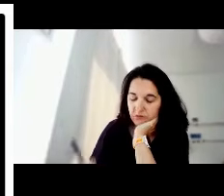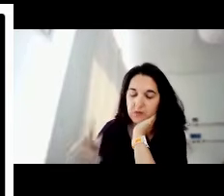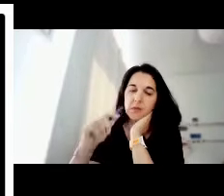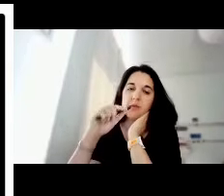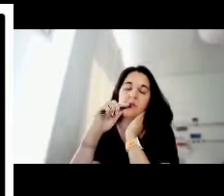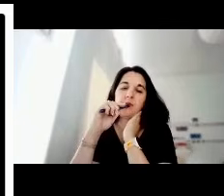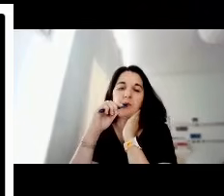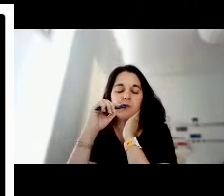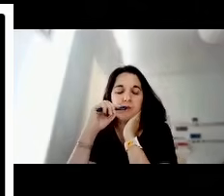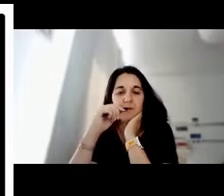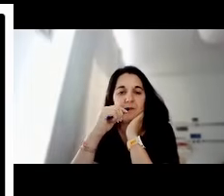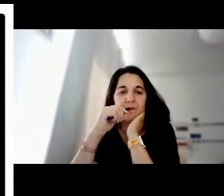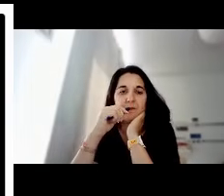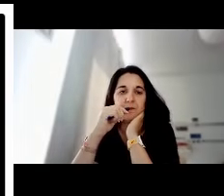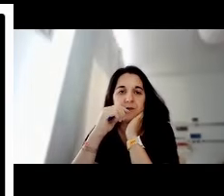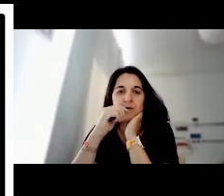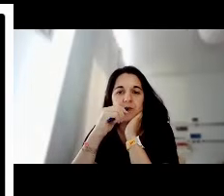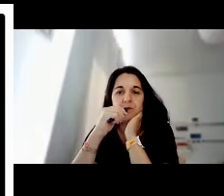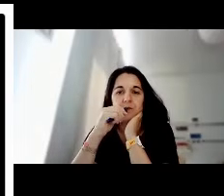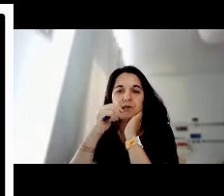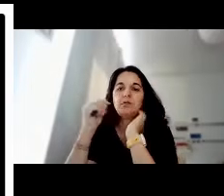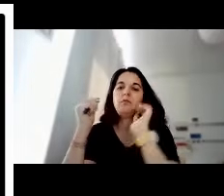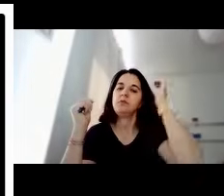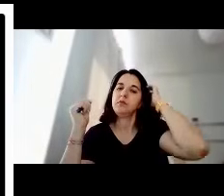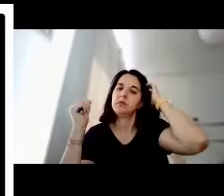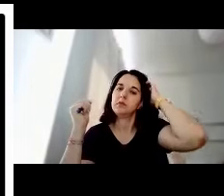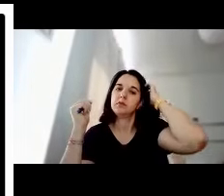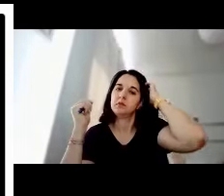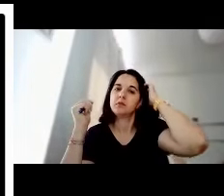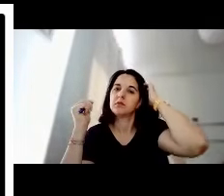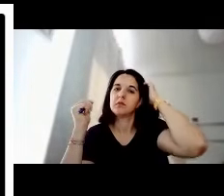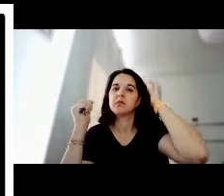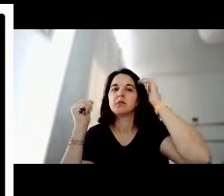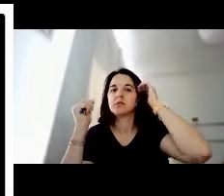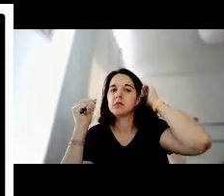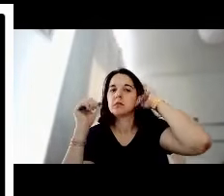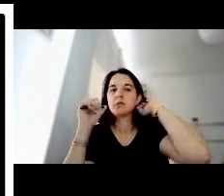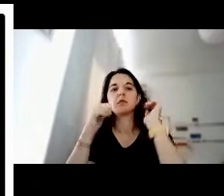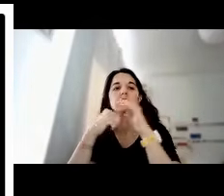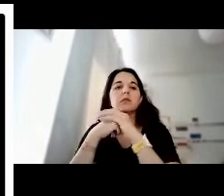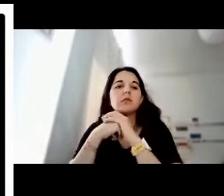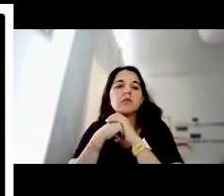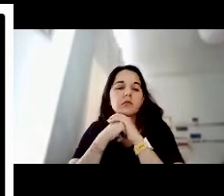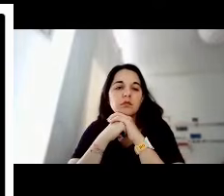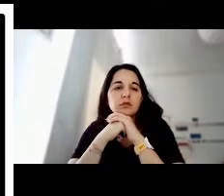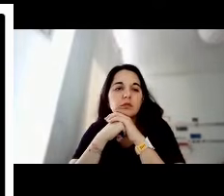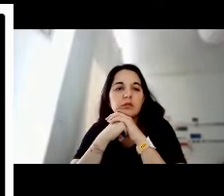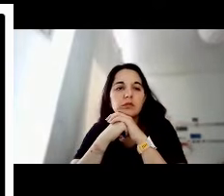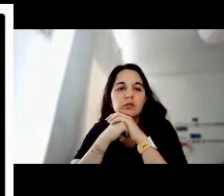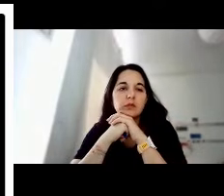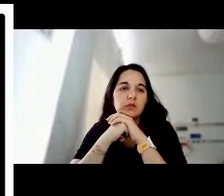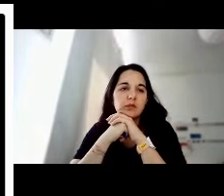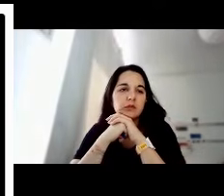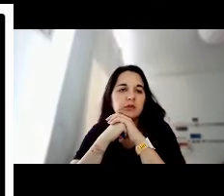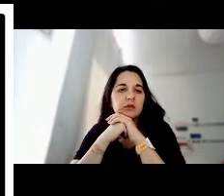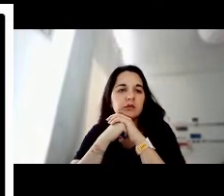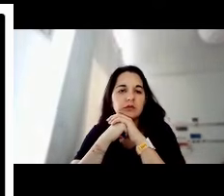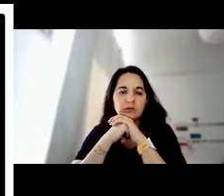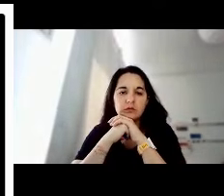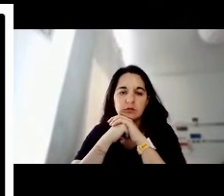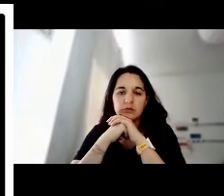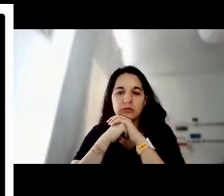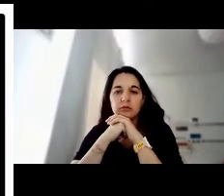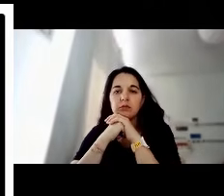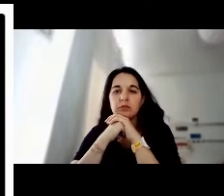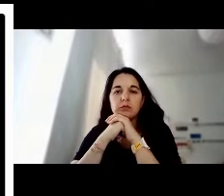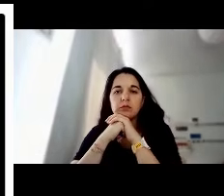certain minoritized groups. In the case of the BBC, they moved to something different. They then moved to something we describe as an outness